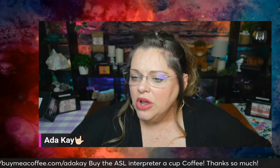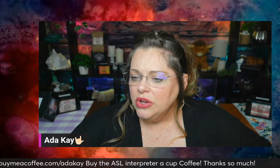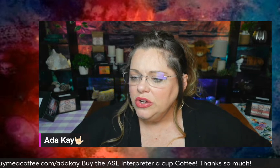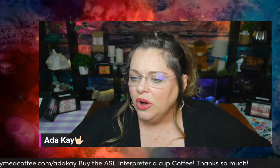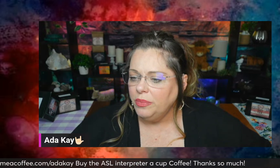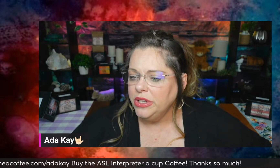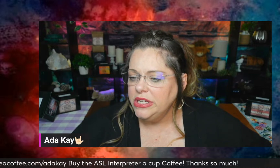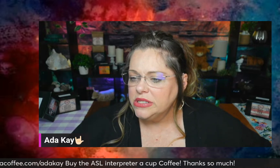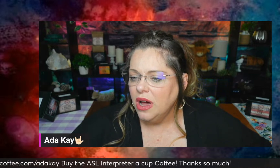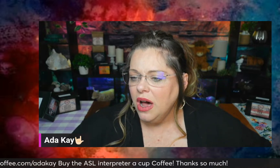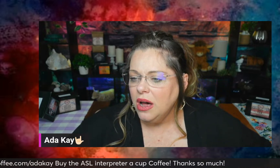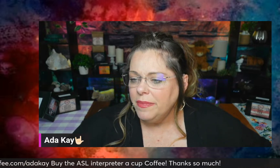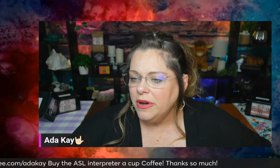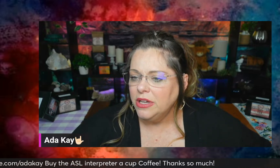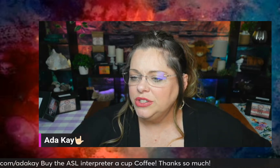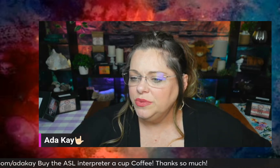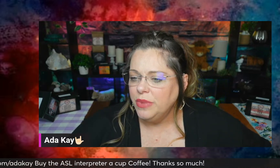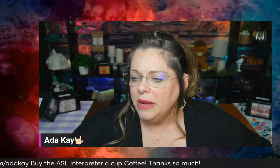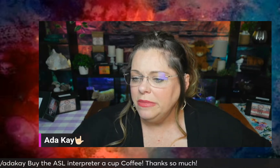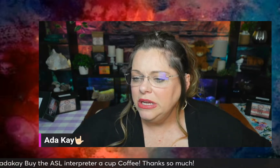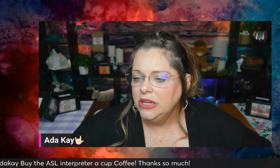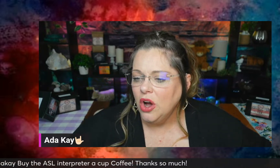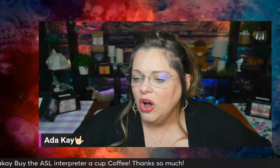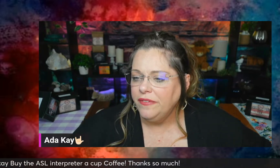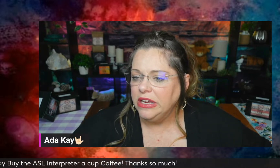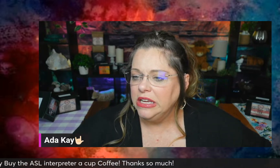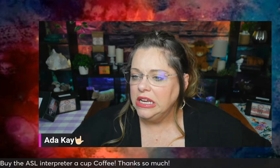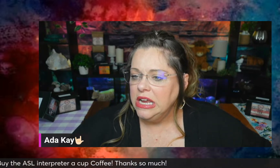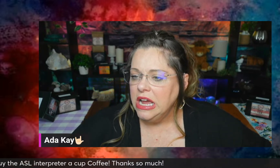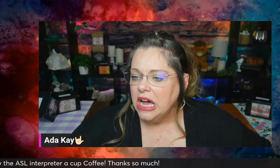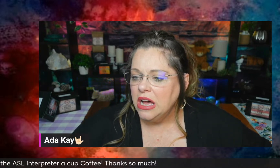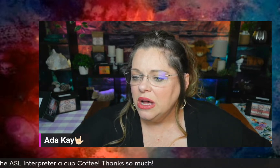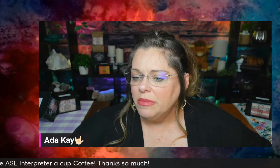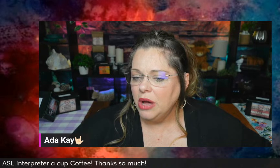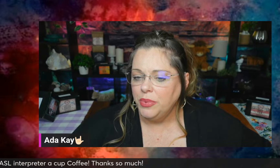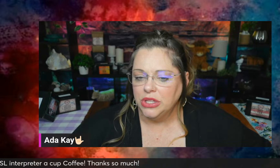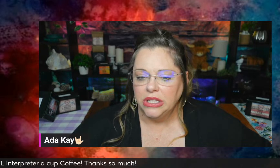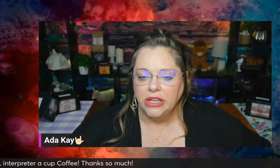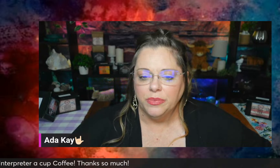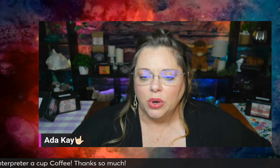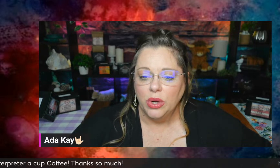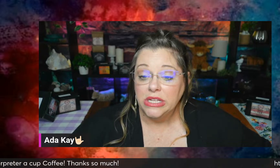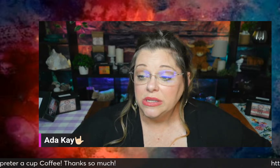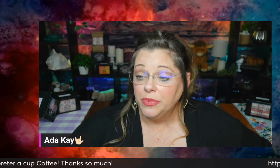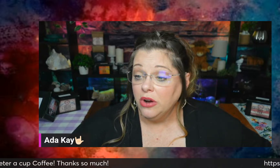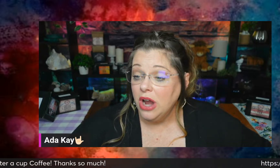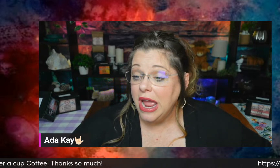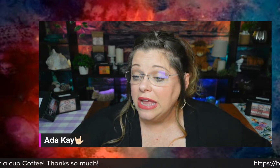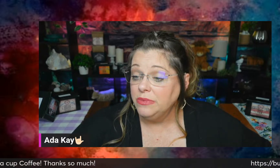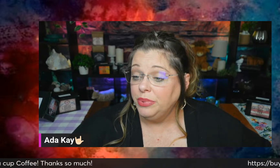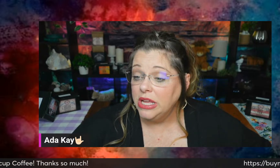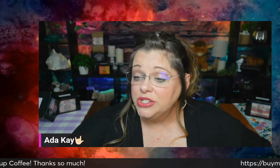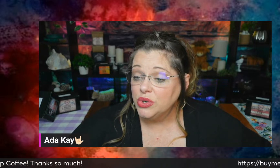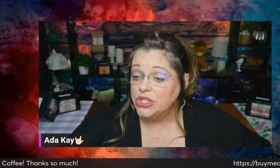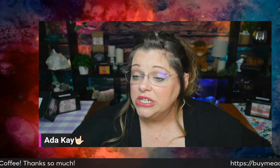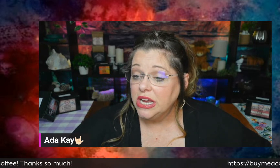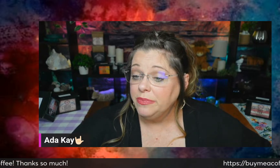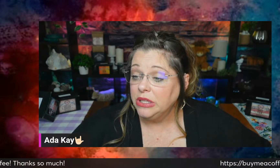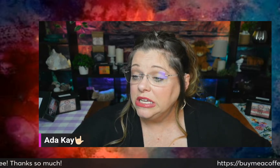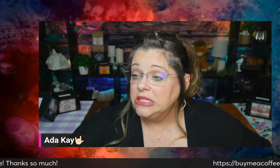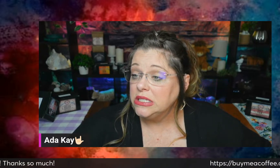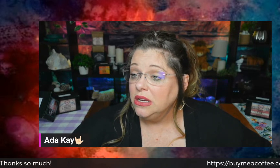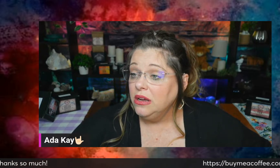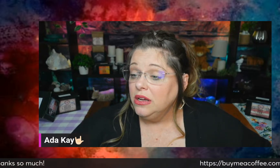background. Y'all, please hop on to Buy Me Coffee. I'll put the link up, though. It is up there. And bless her